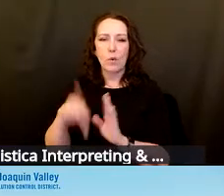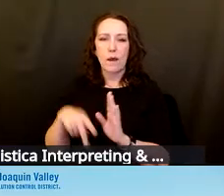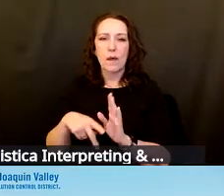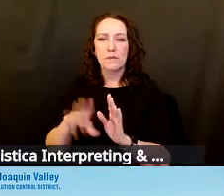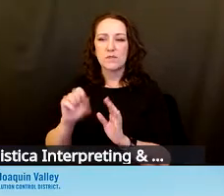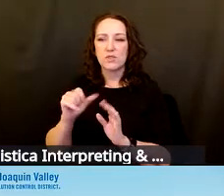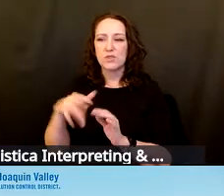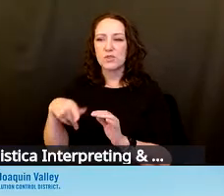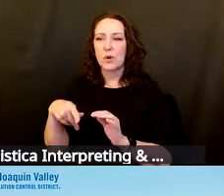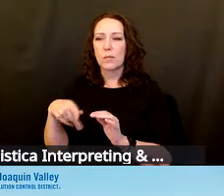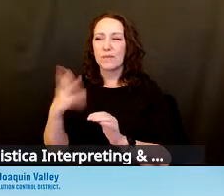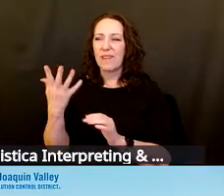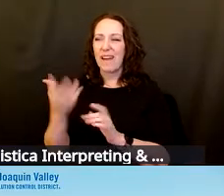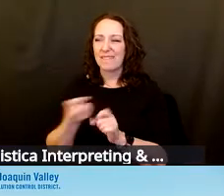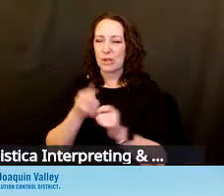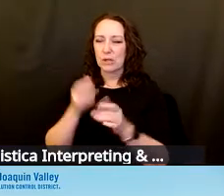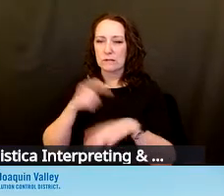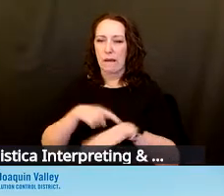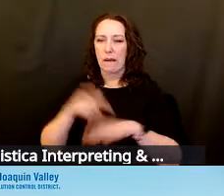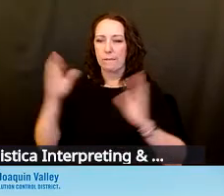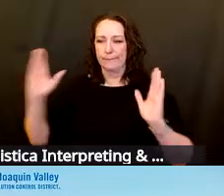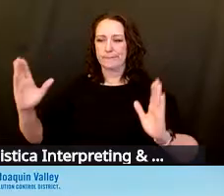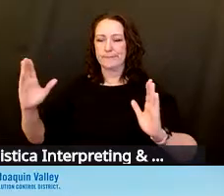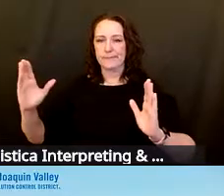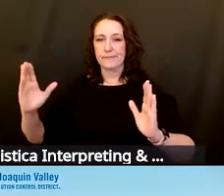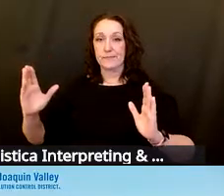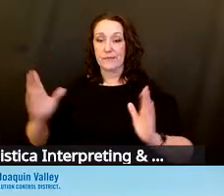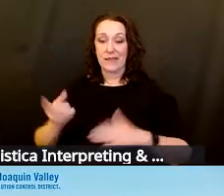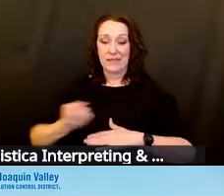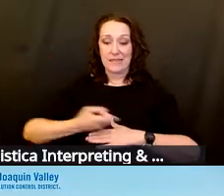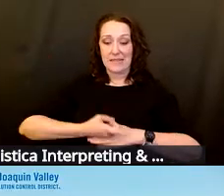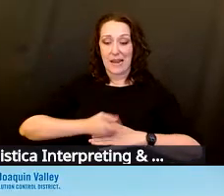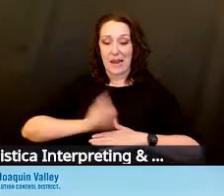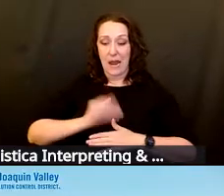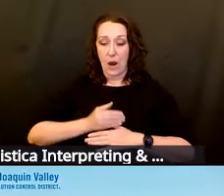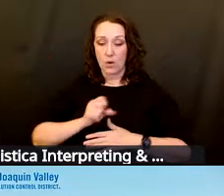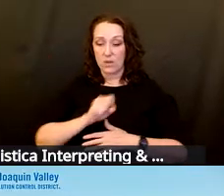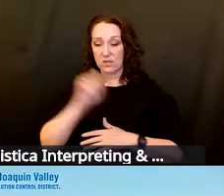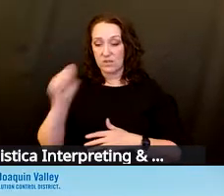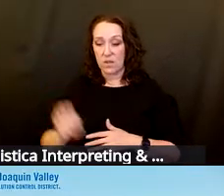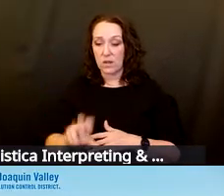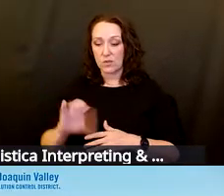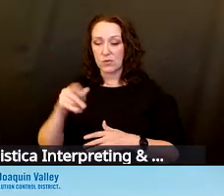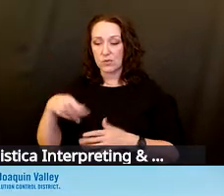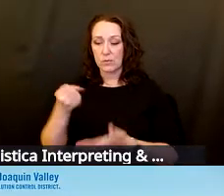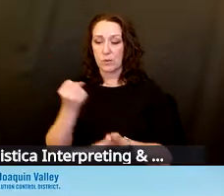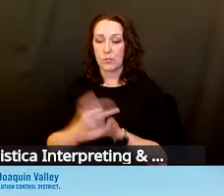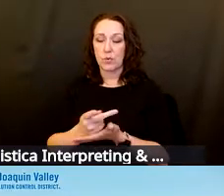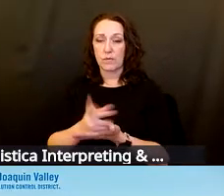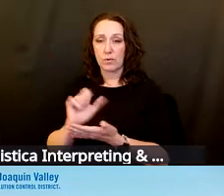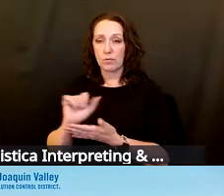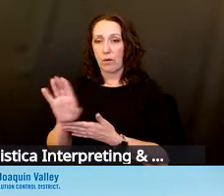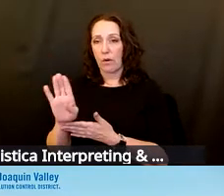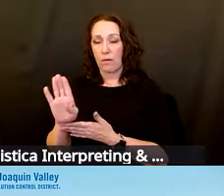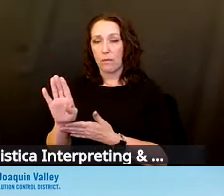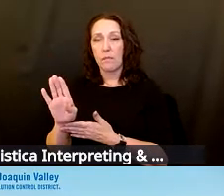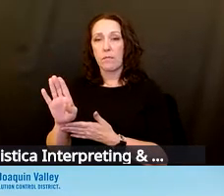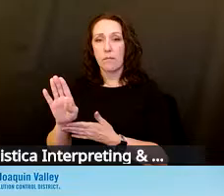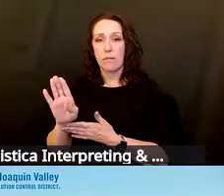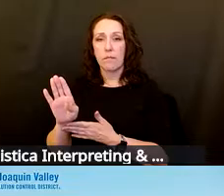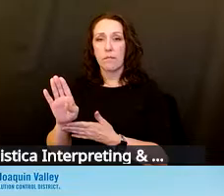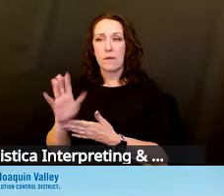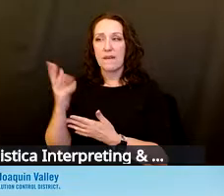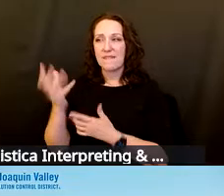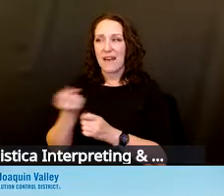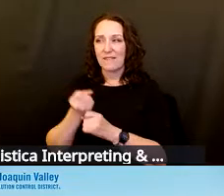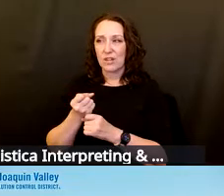frame. And so the date in which our Stockton SERP was approved by CARB, 5 years from